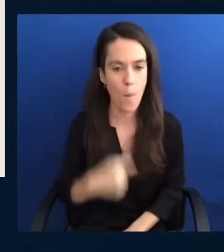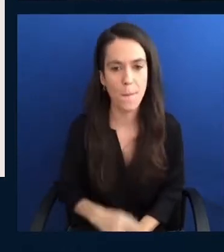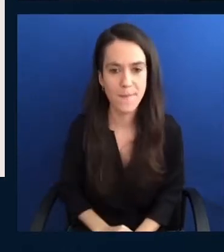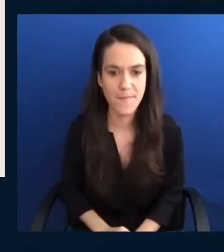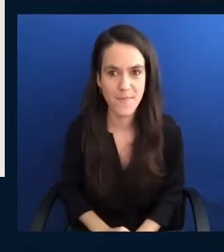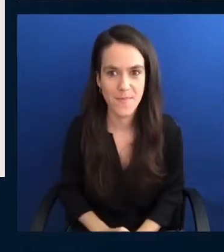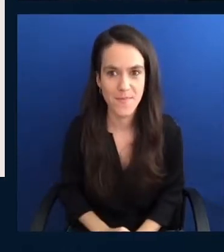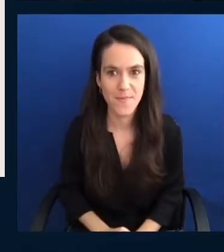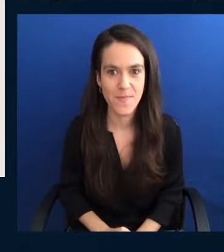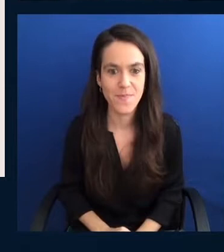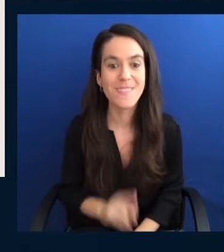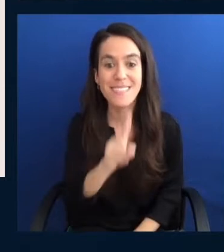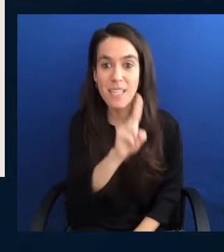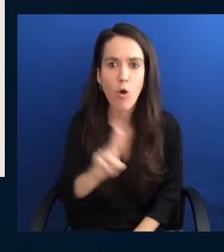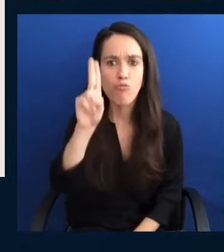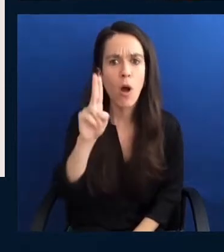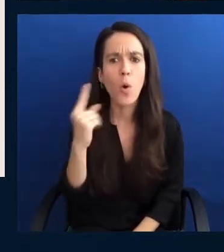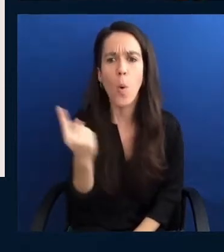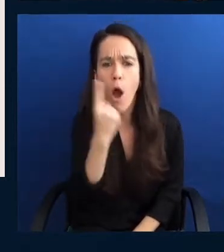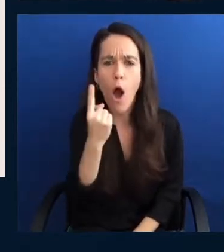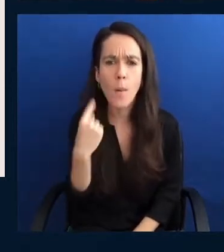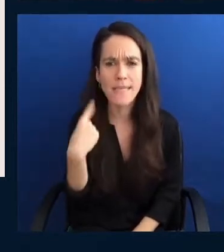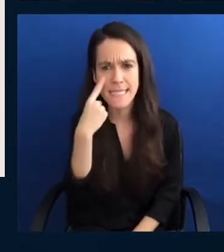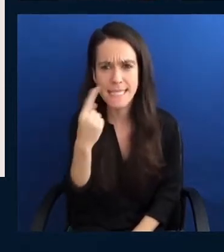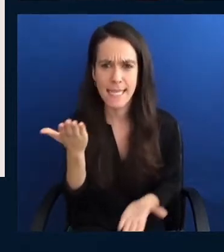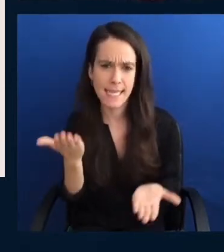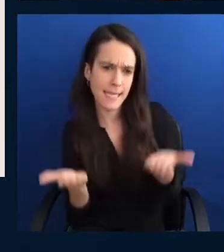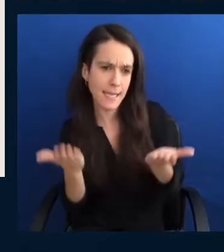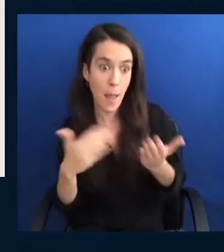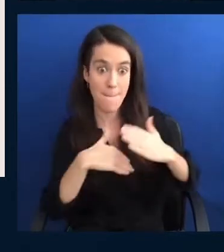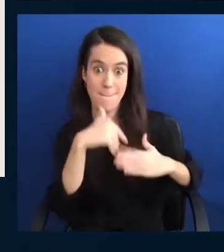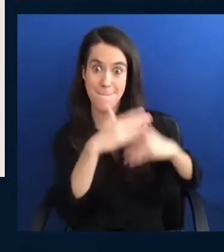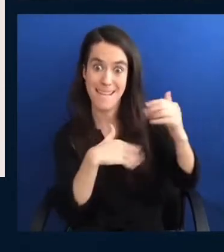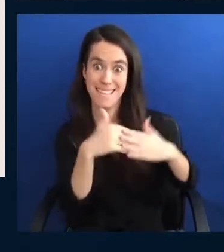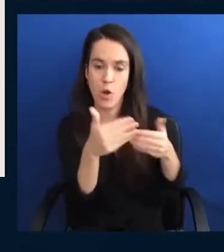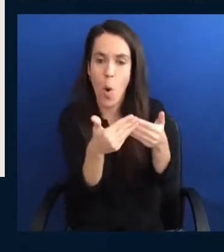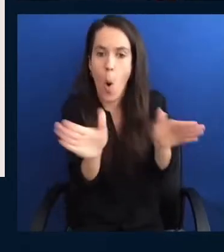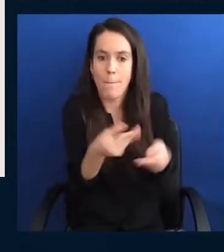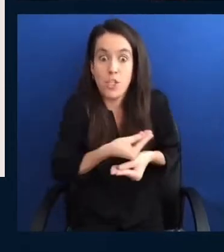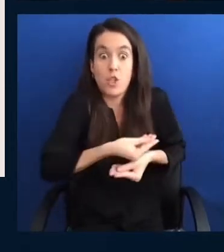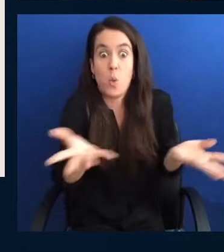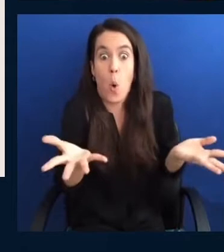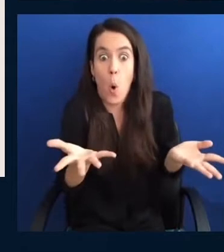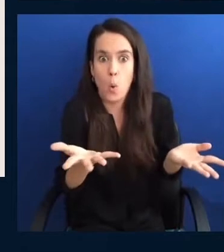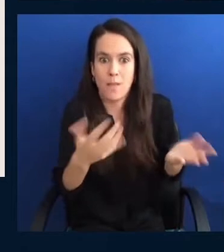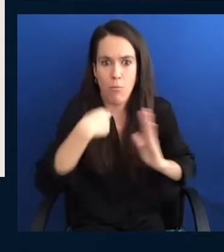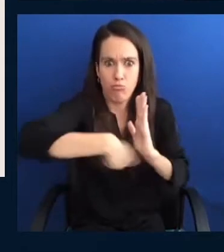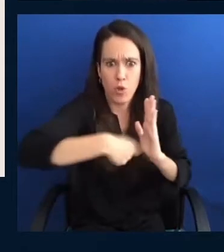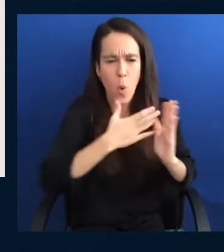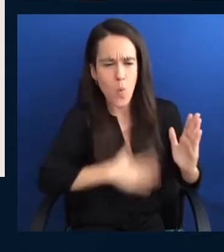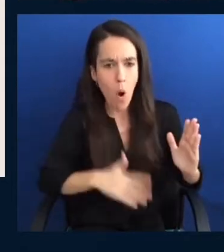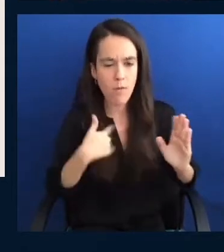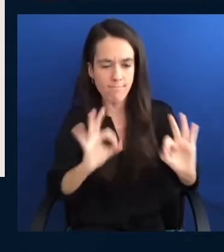In Umbraco HQ, we always have this balance of we're building an open source project that's free and for everybody to use, and we want that to be as amazing as